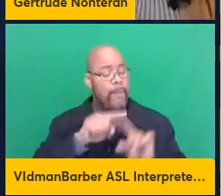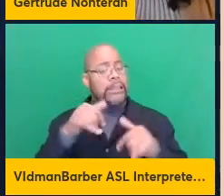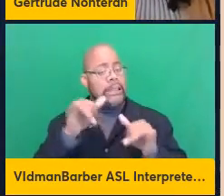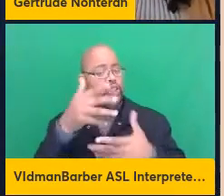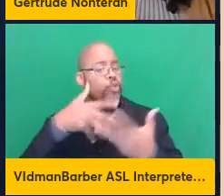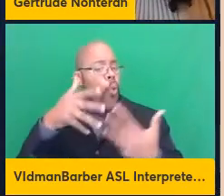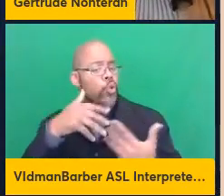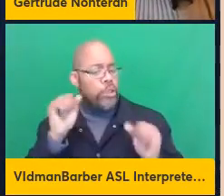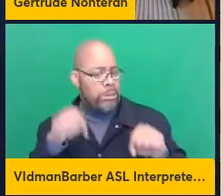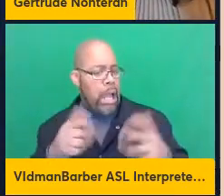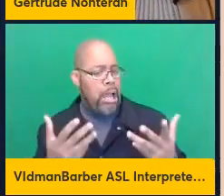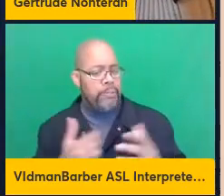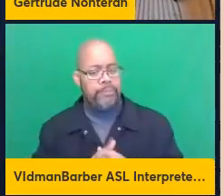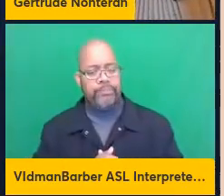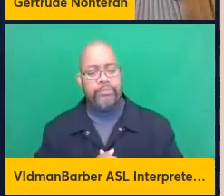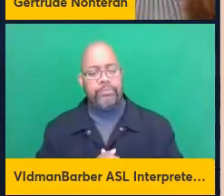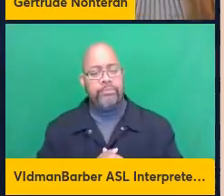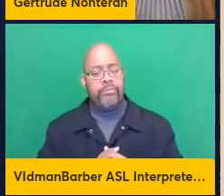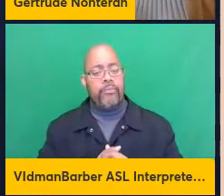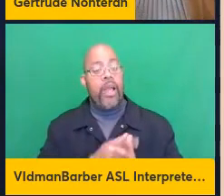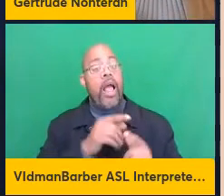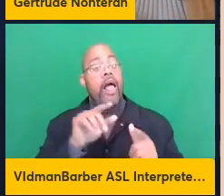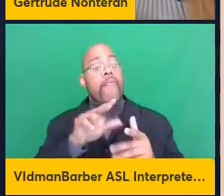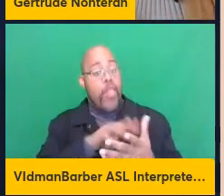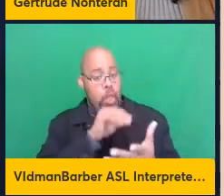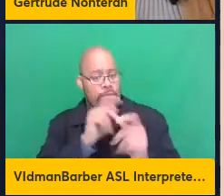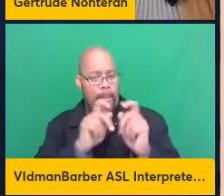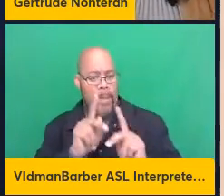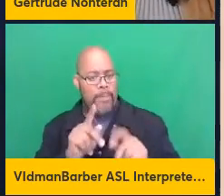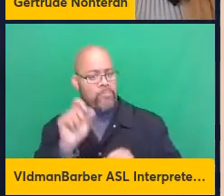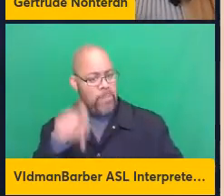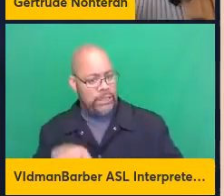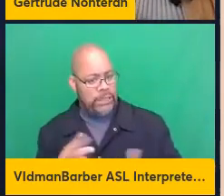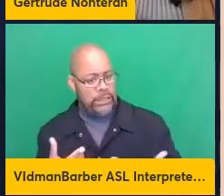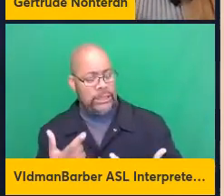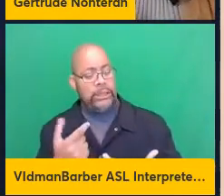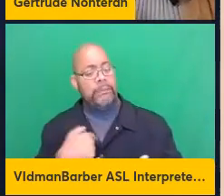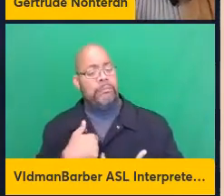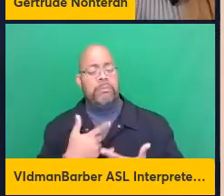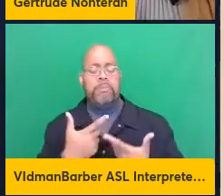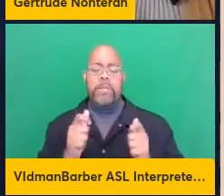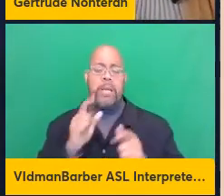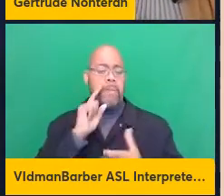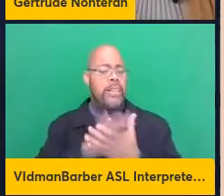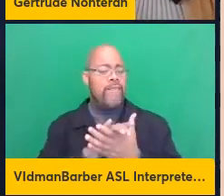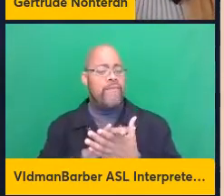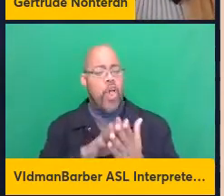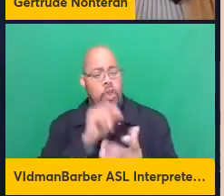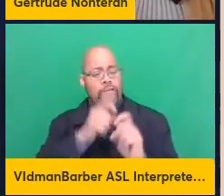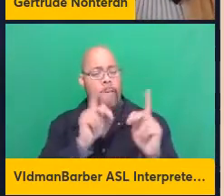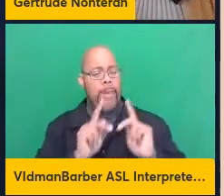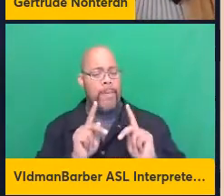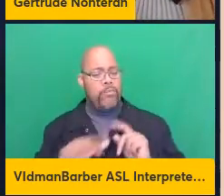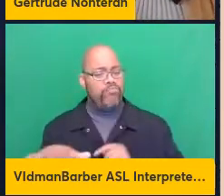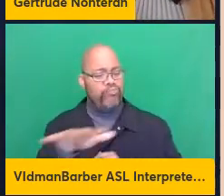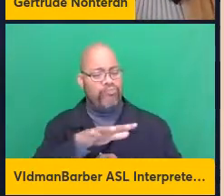platform, you can be social. And then learn from people. I am a big believer in learning from people.